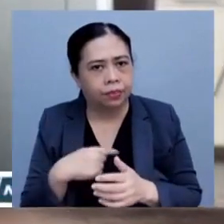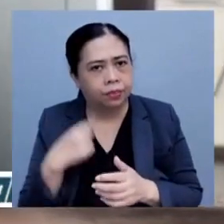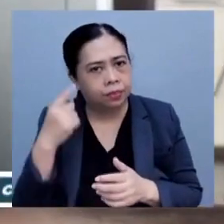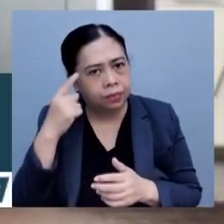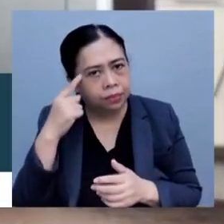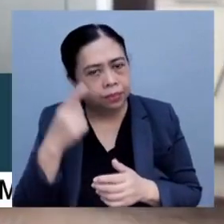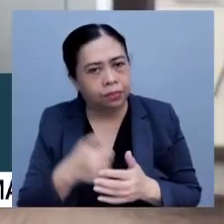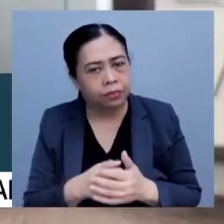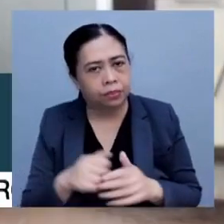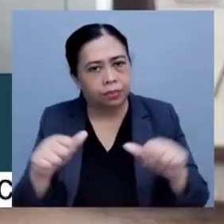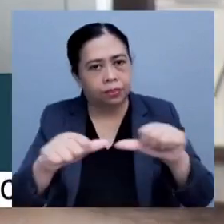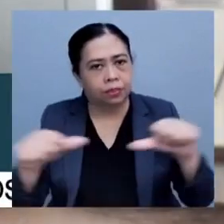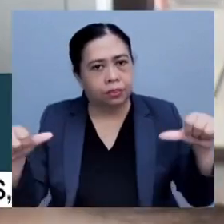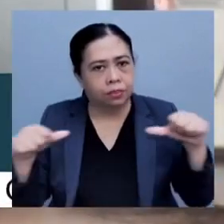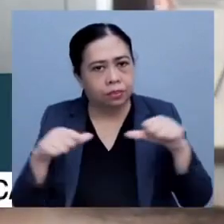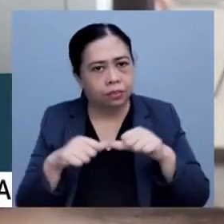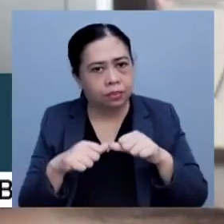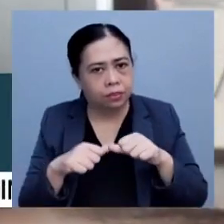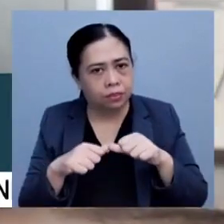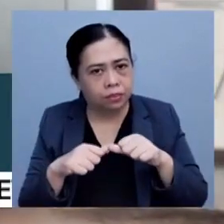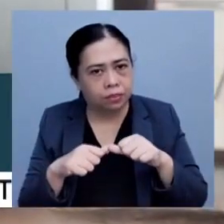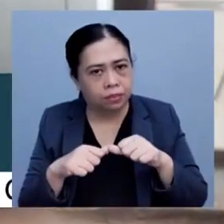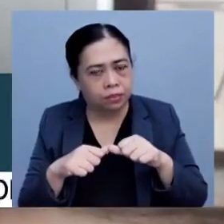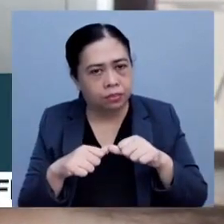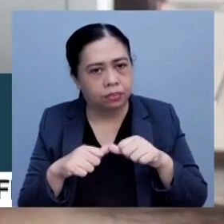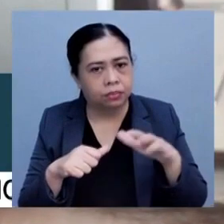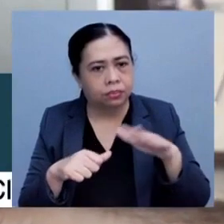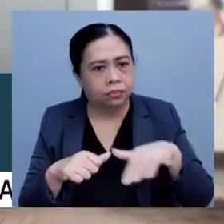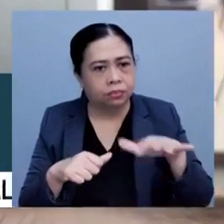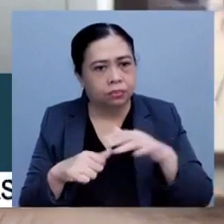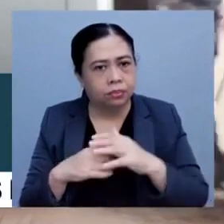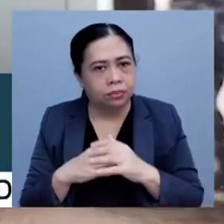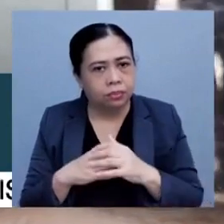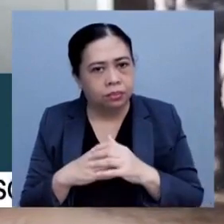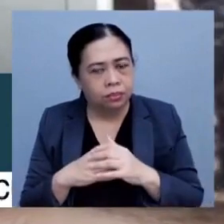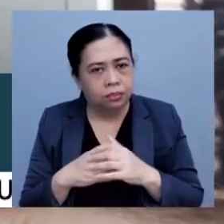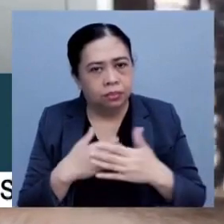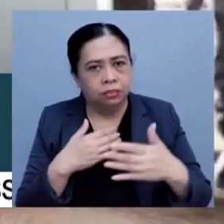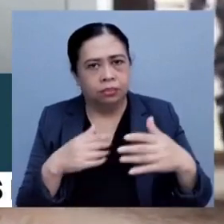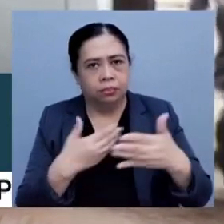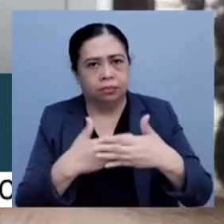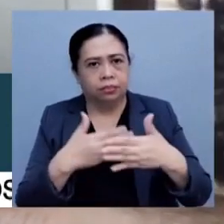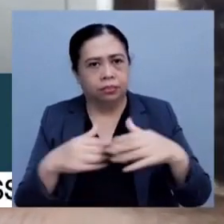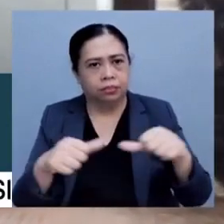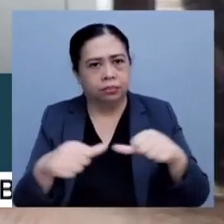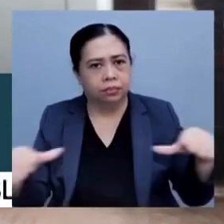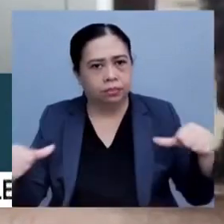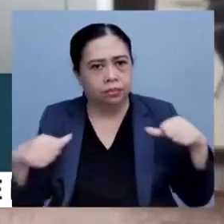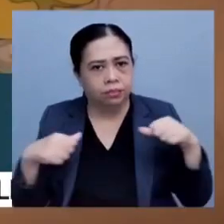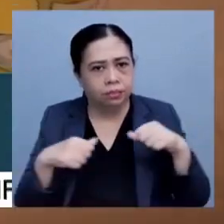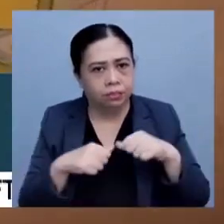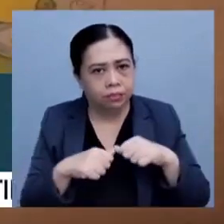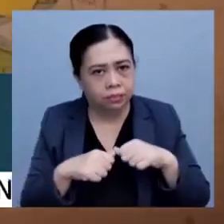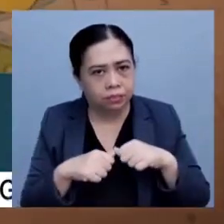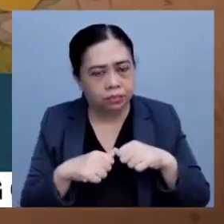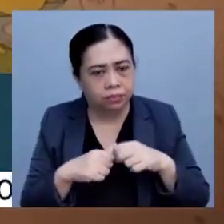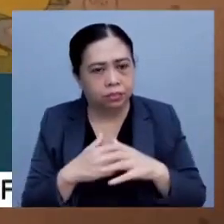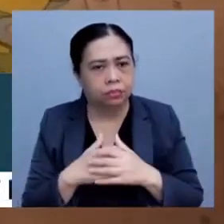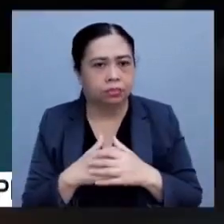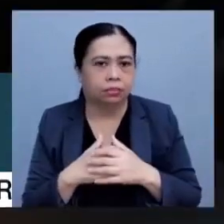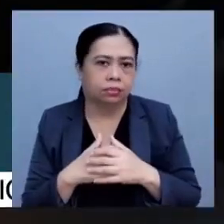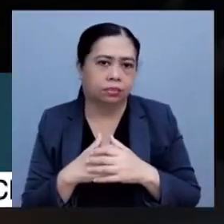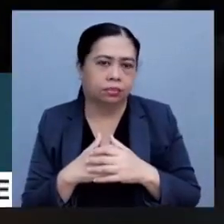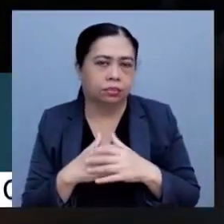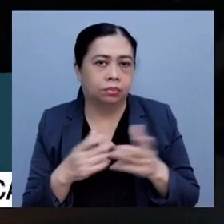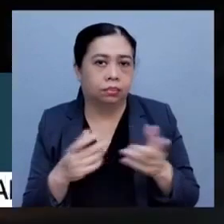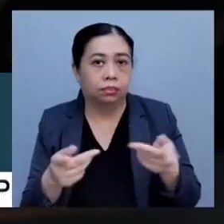in Natuna and Batam is the closest area near to neighboring states. But the location of the